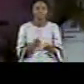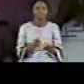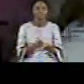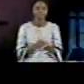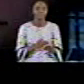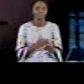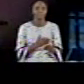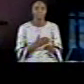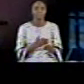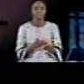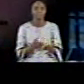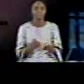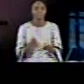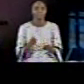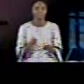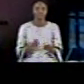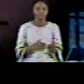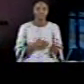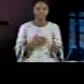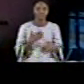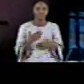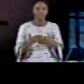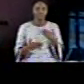rejoice rejoice